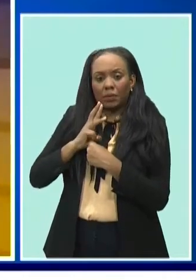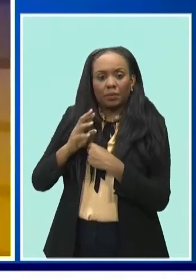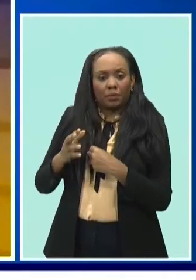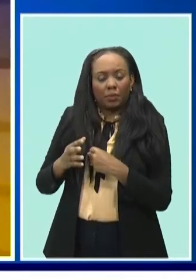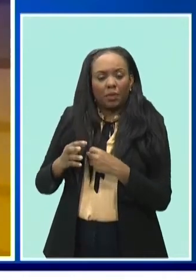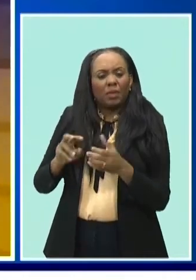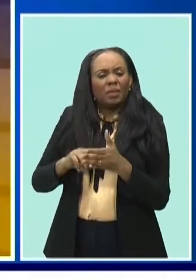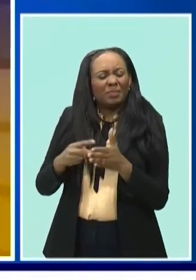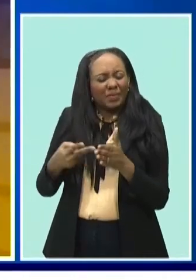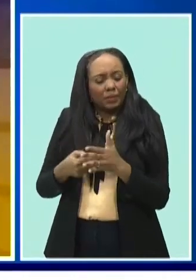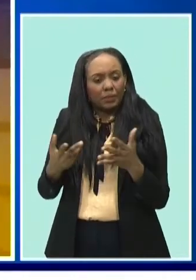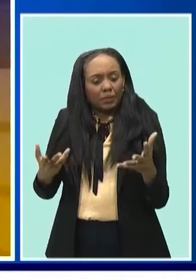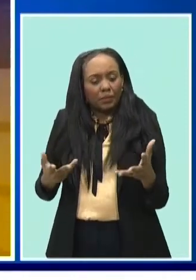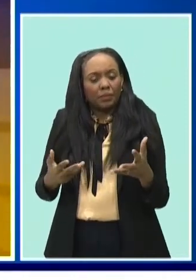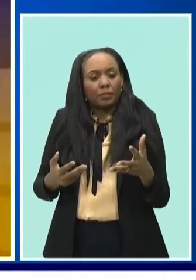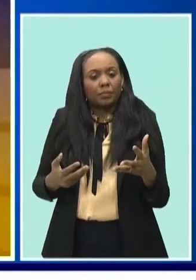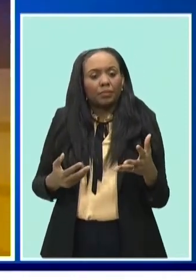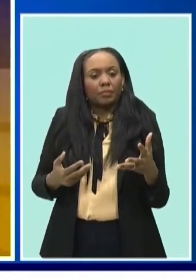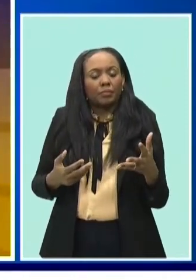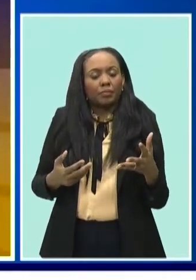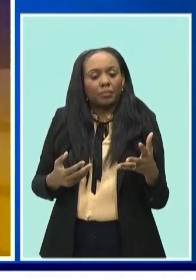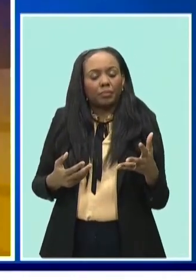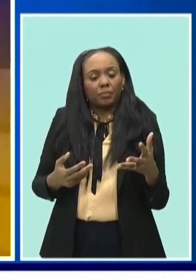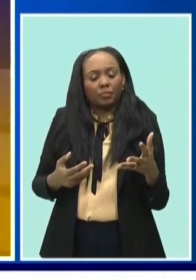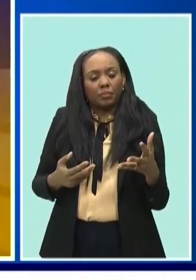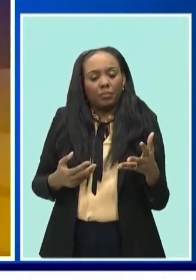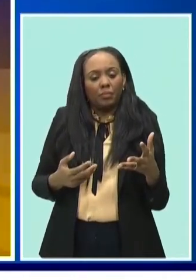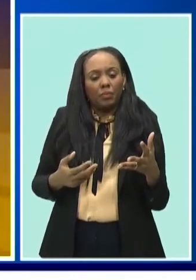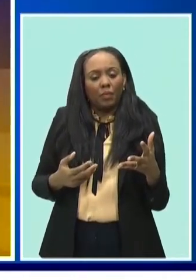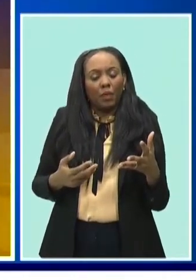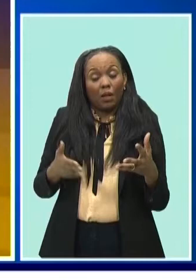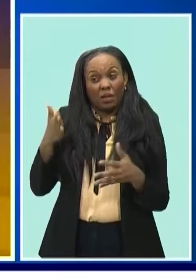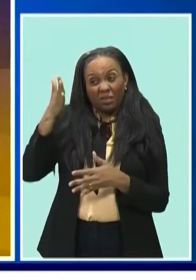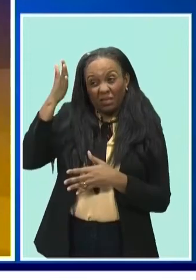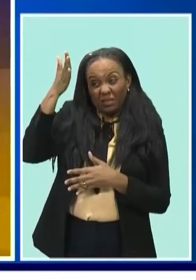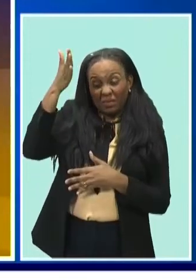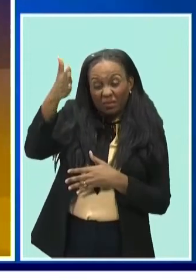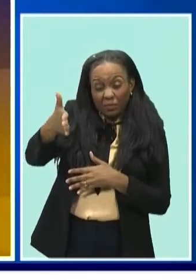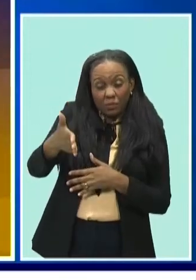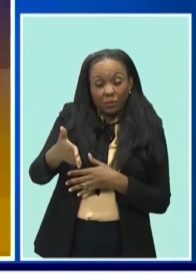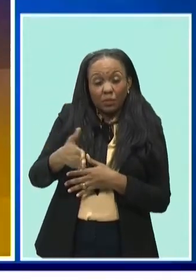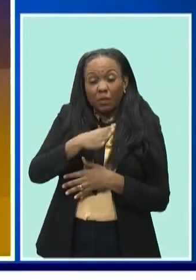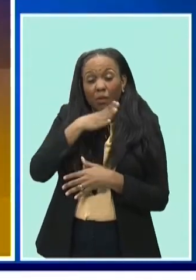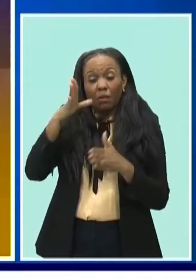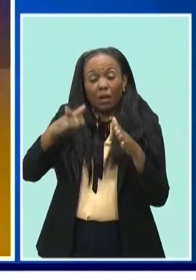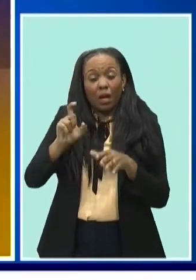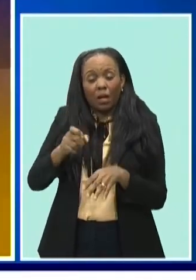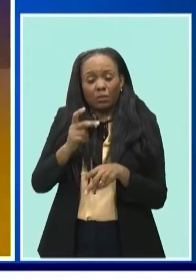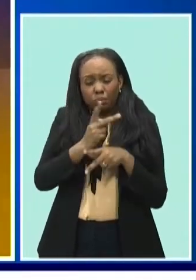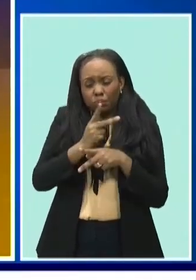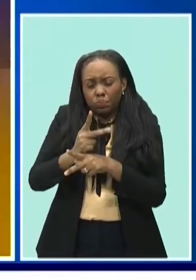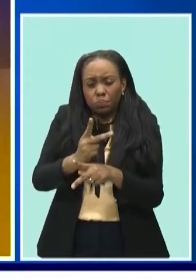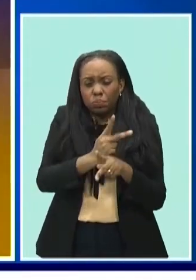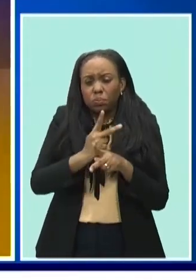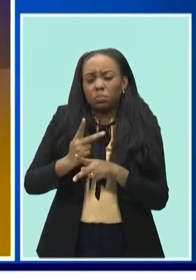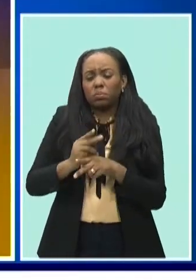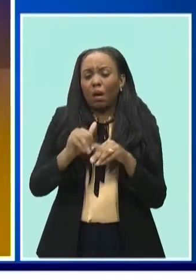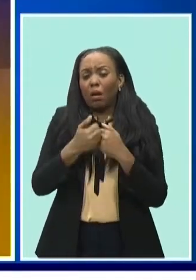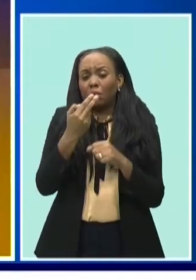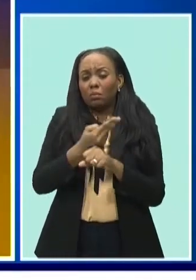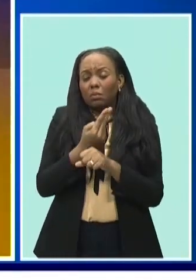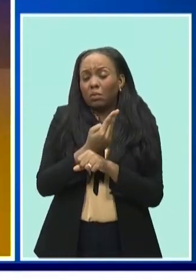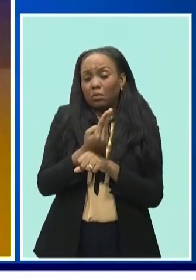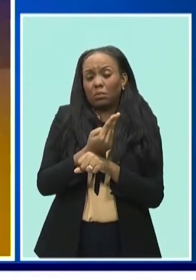is that farmers will have to, as we go forward, be very careful in terms of how they use their water and to